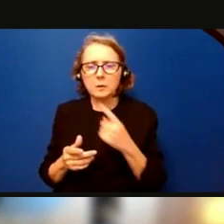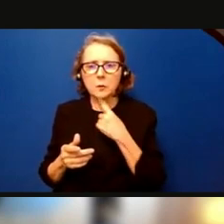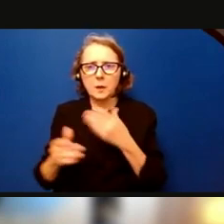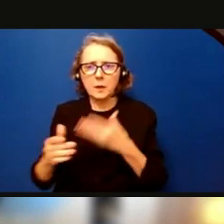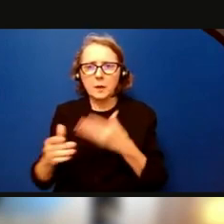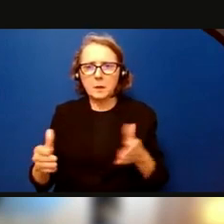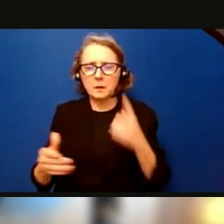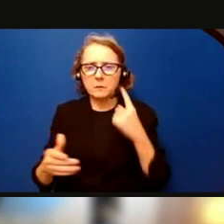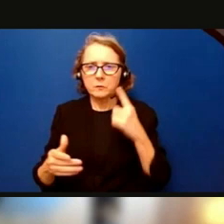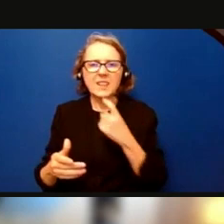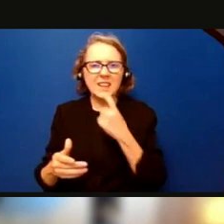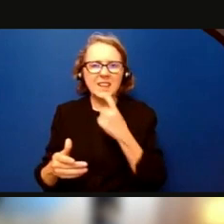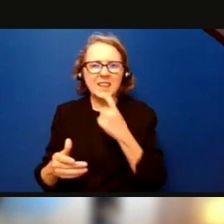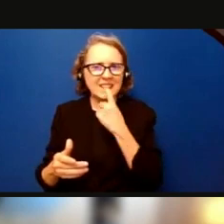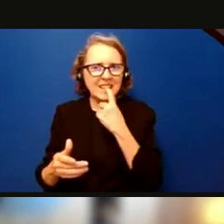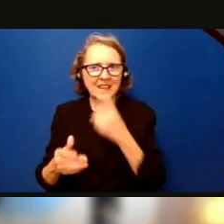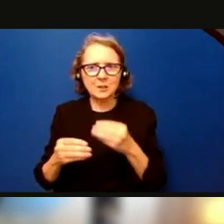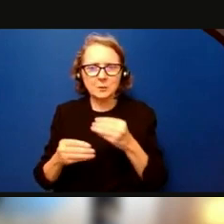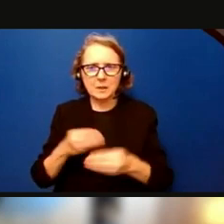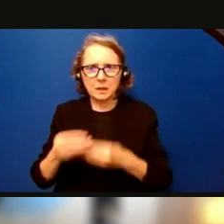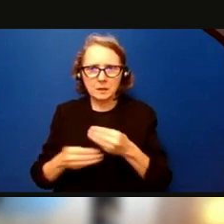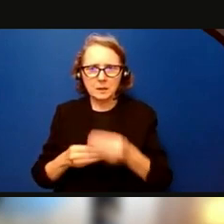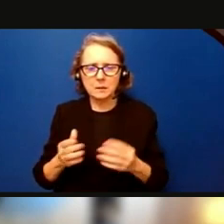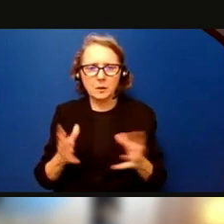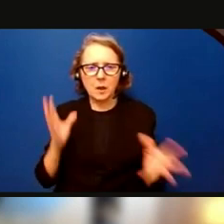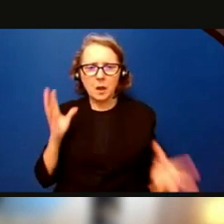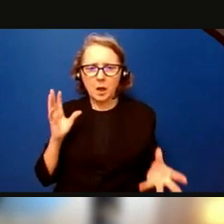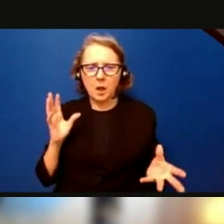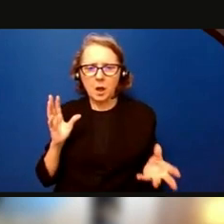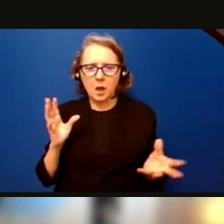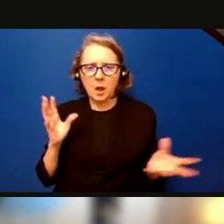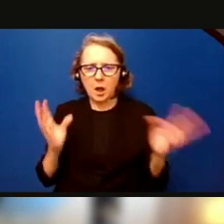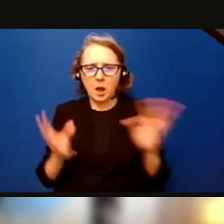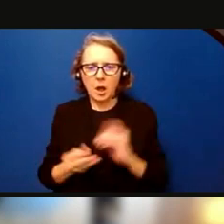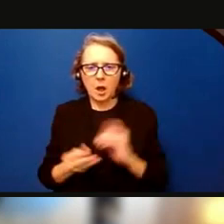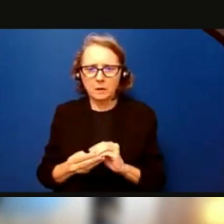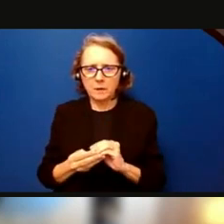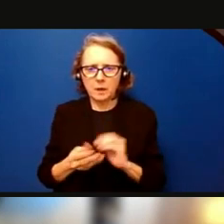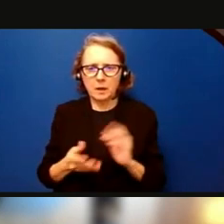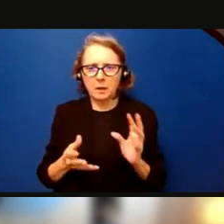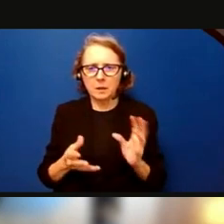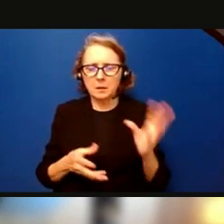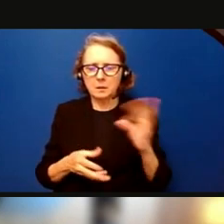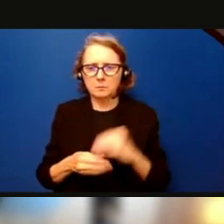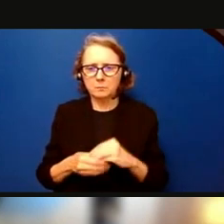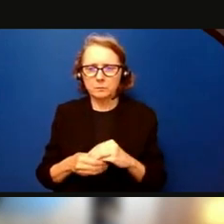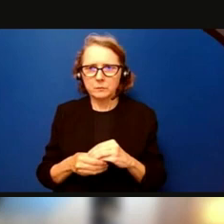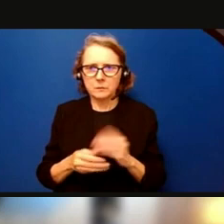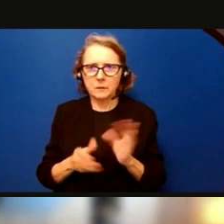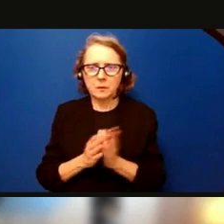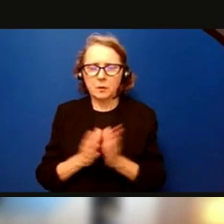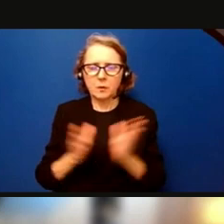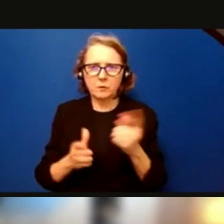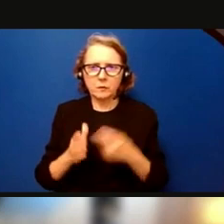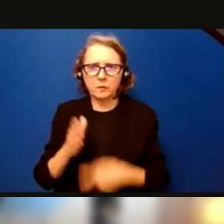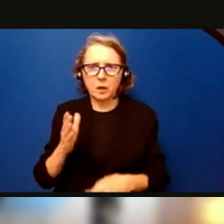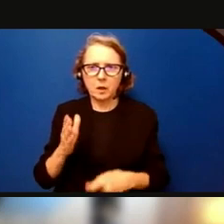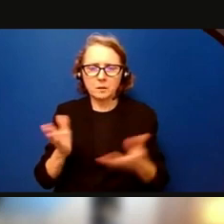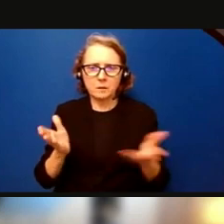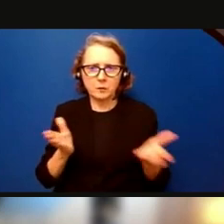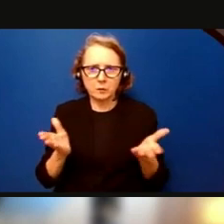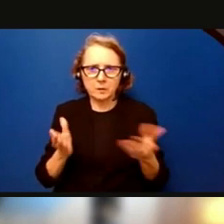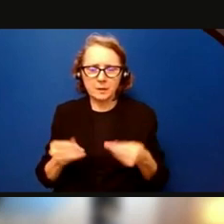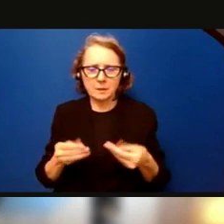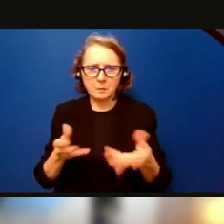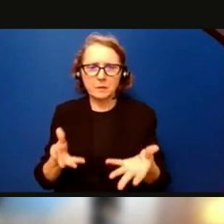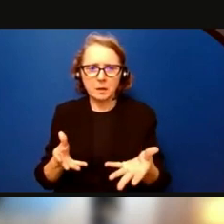for glass recycling and all that. So all of those are pieces of the overall cost service that's being